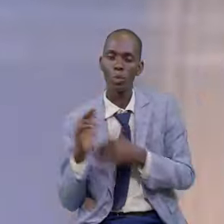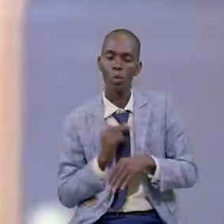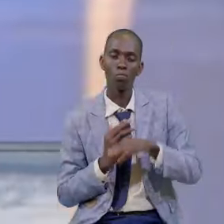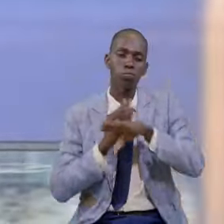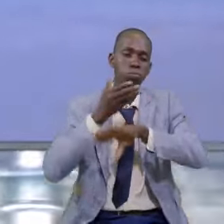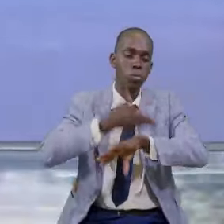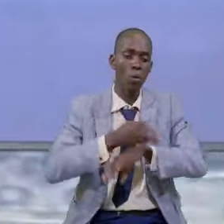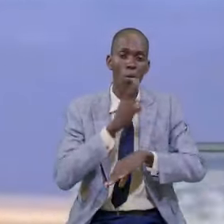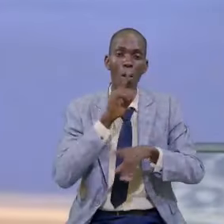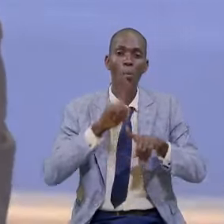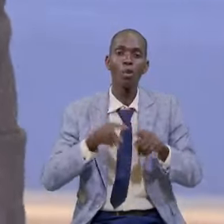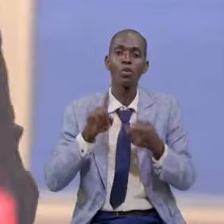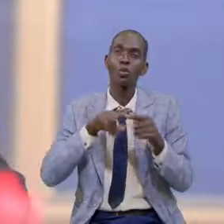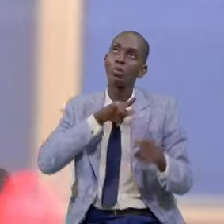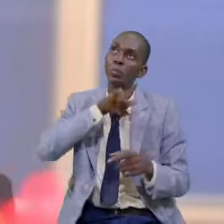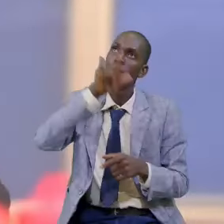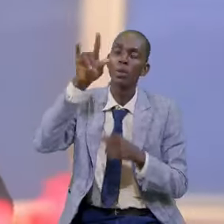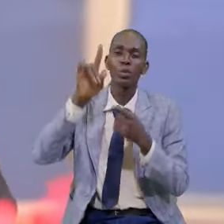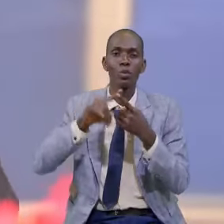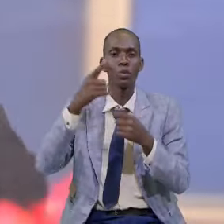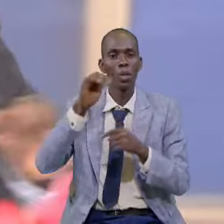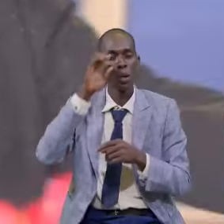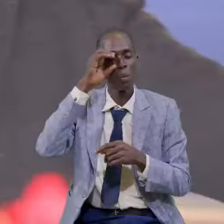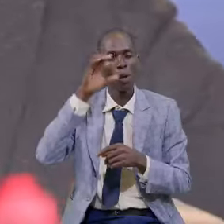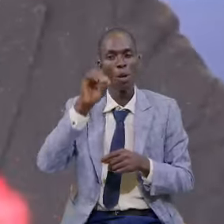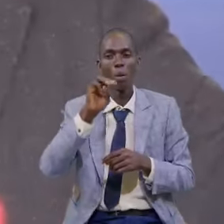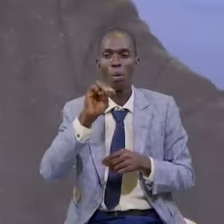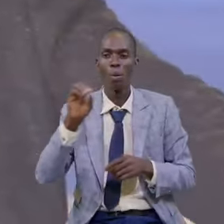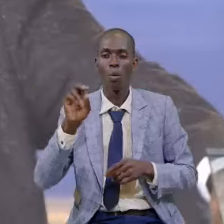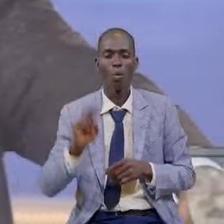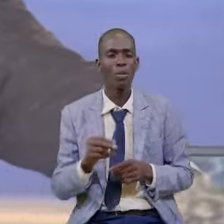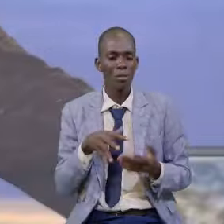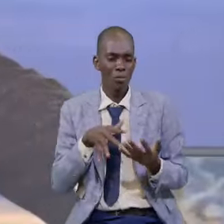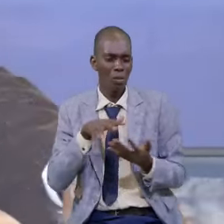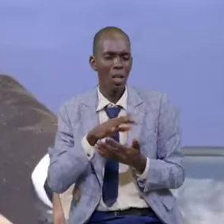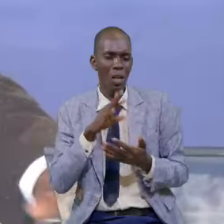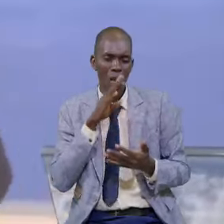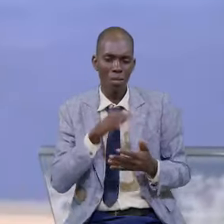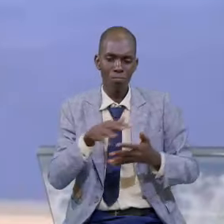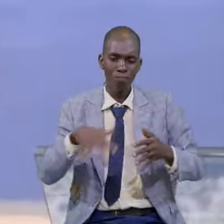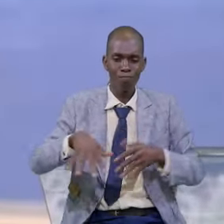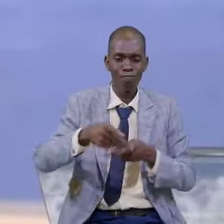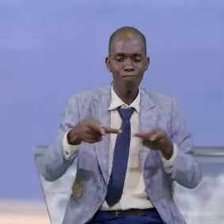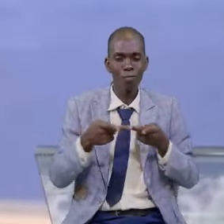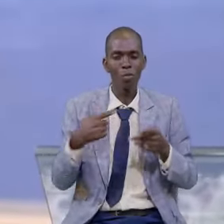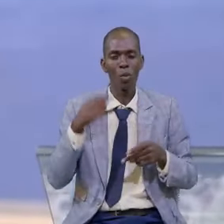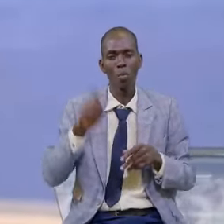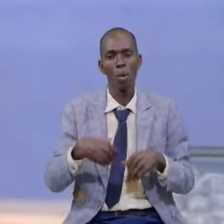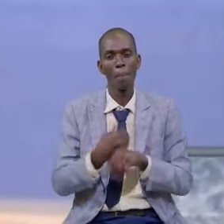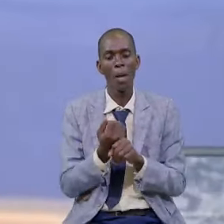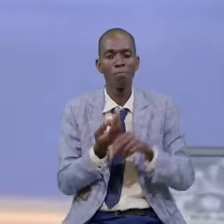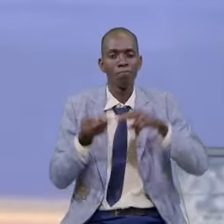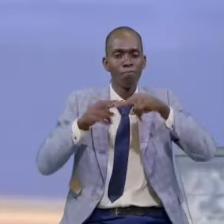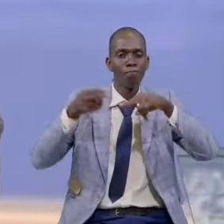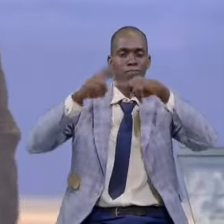area of improvement we ought to have, and we need to make change. And so we have,